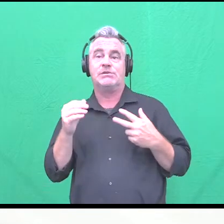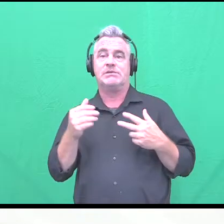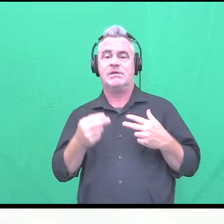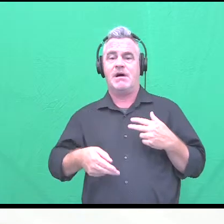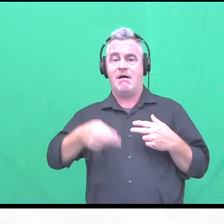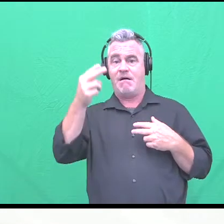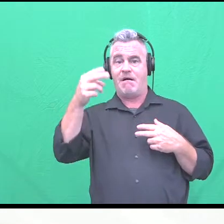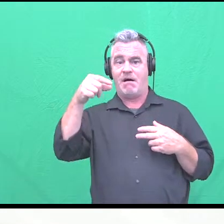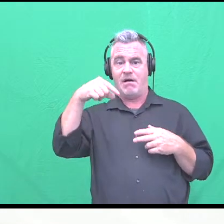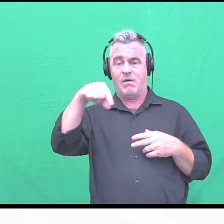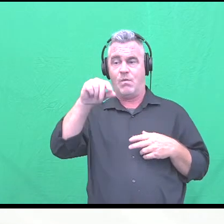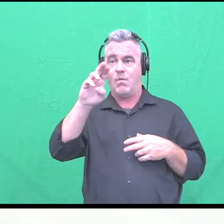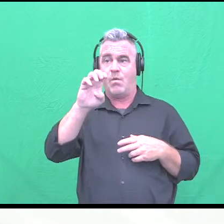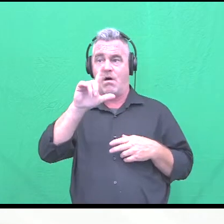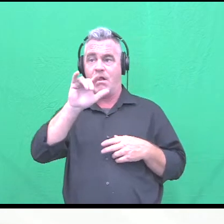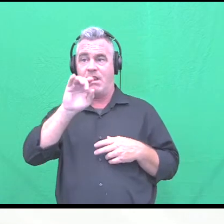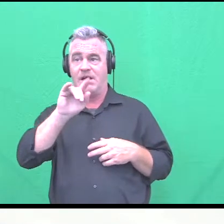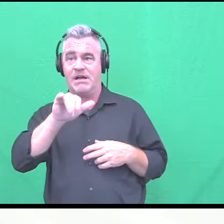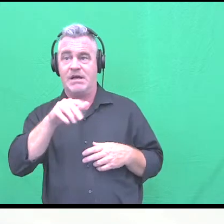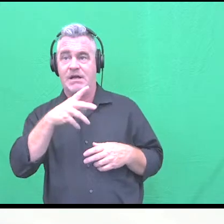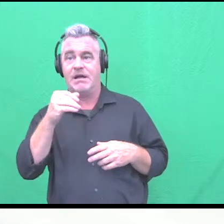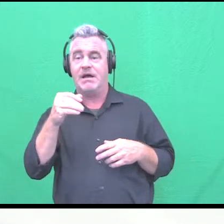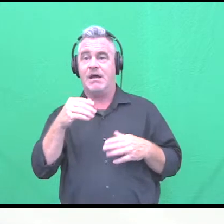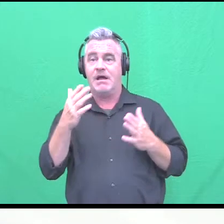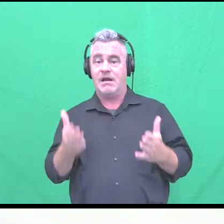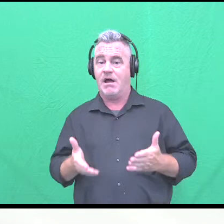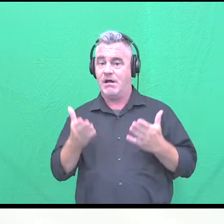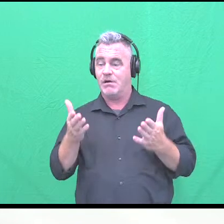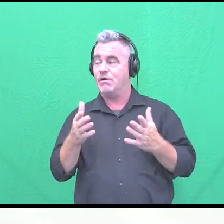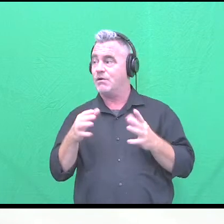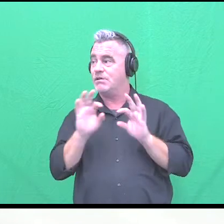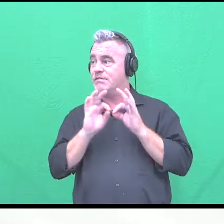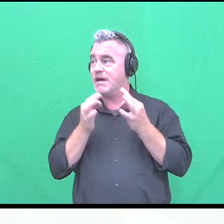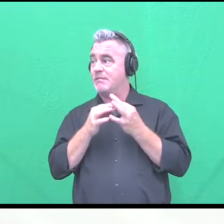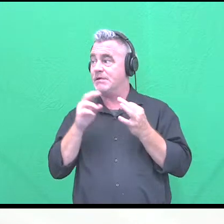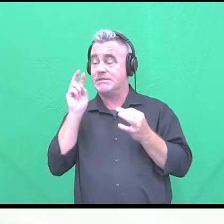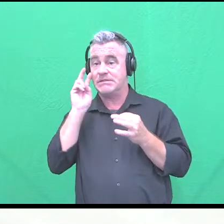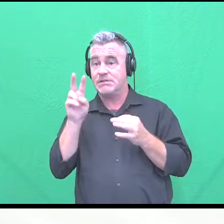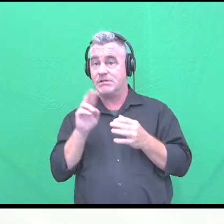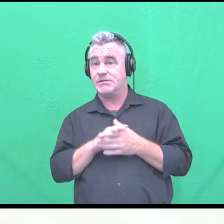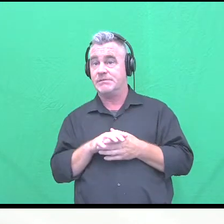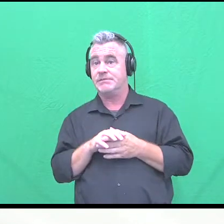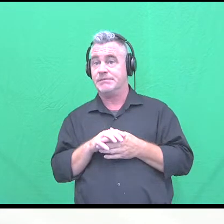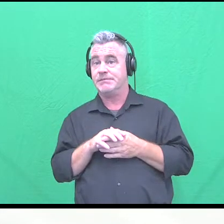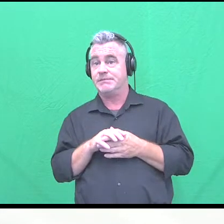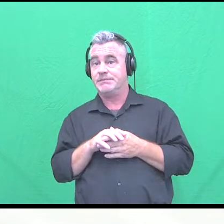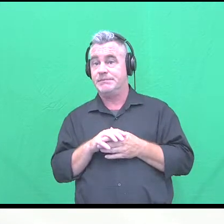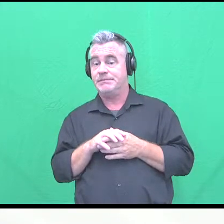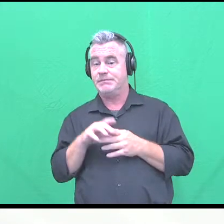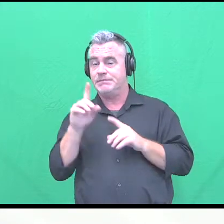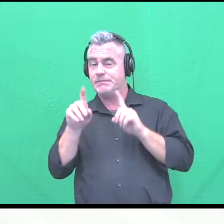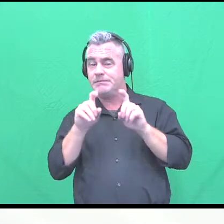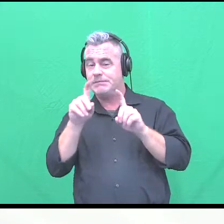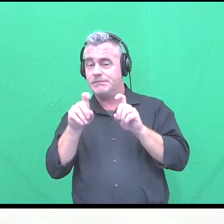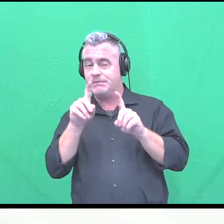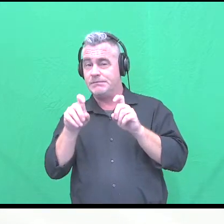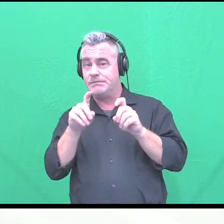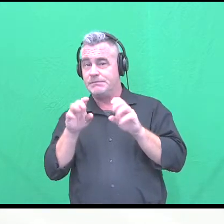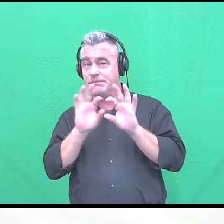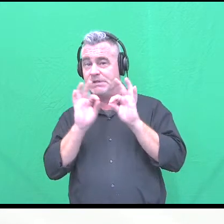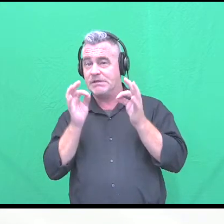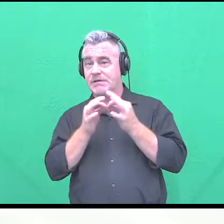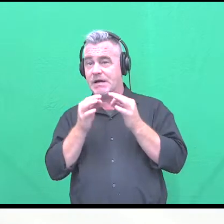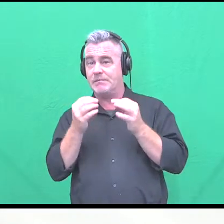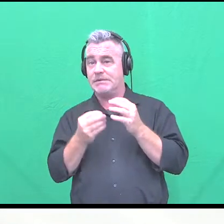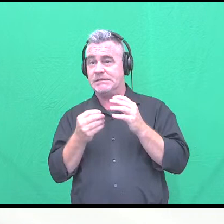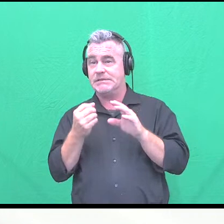and I encourage families to look at that as an option. We also surveyed families last spring about those who